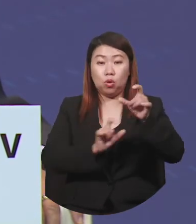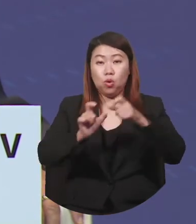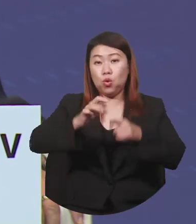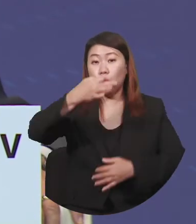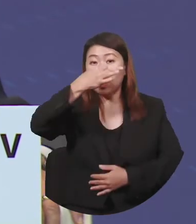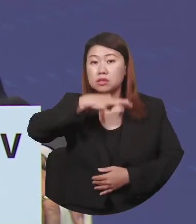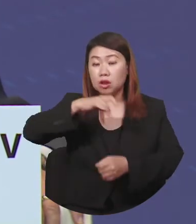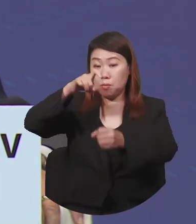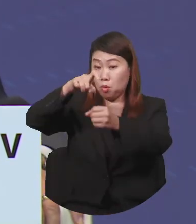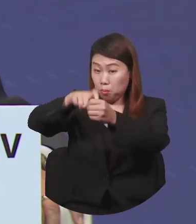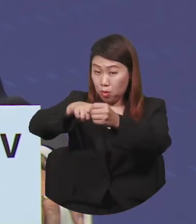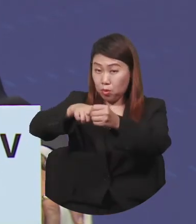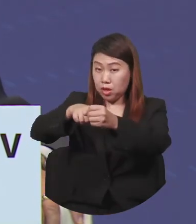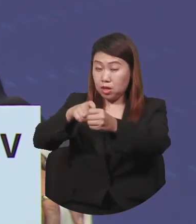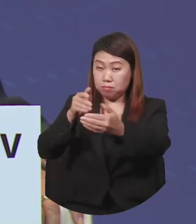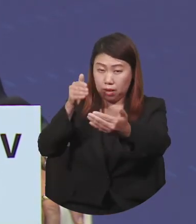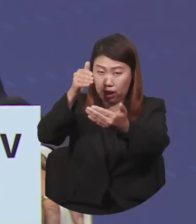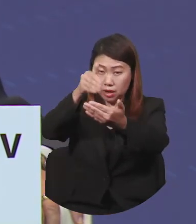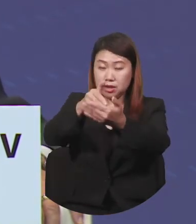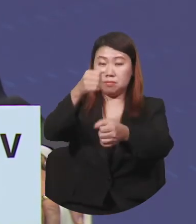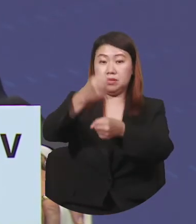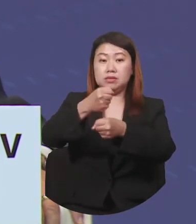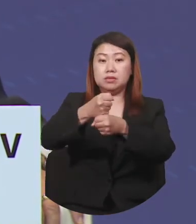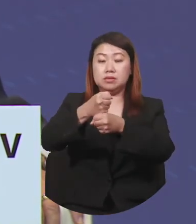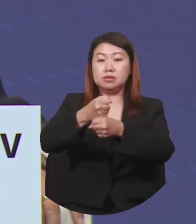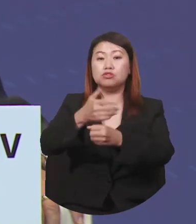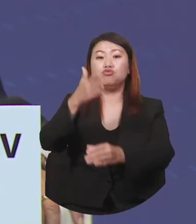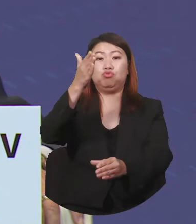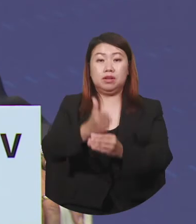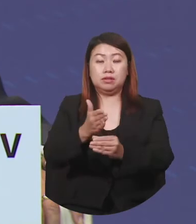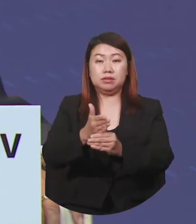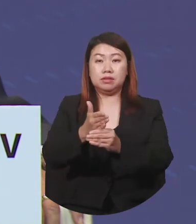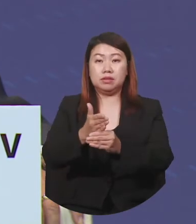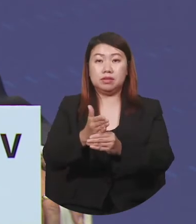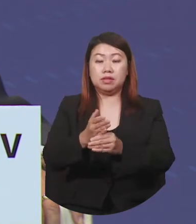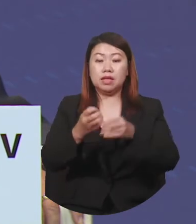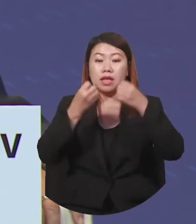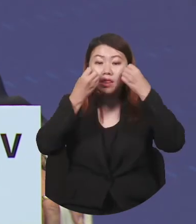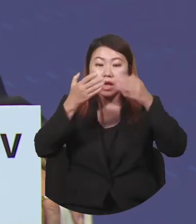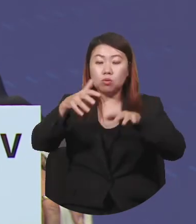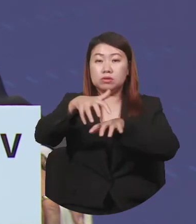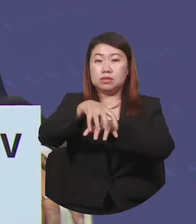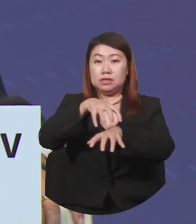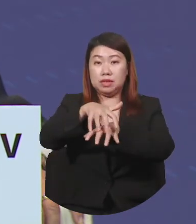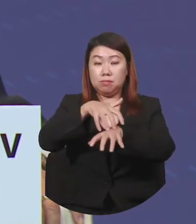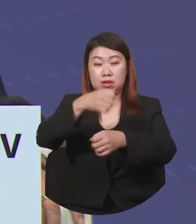this new system of resident coordinators system,